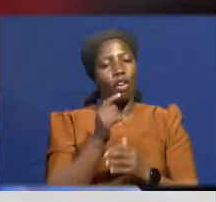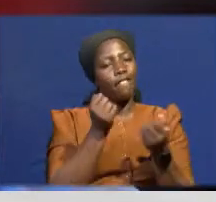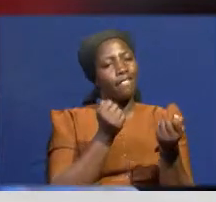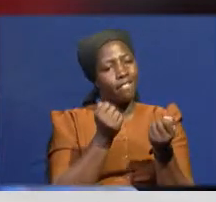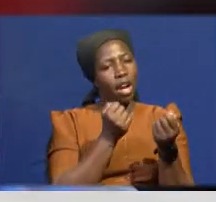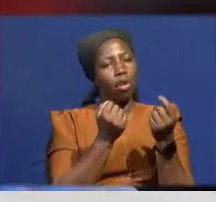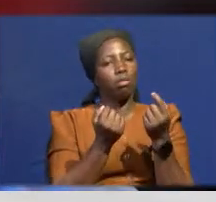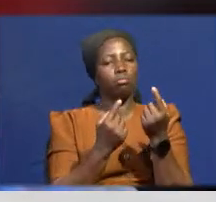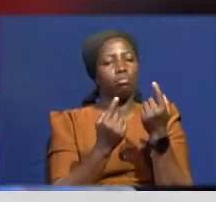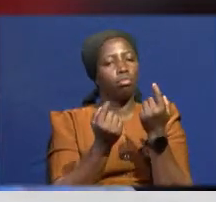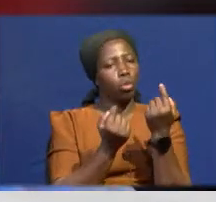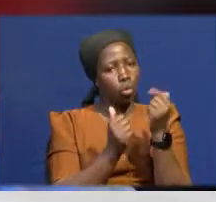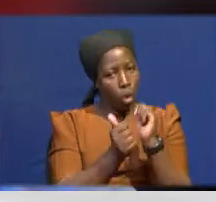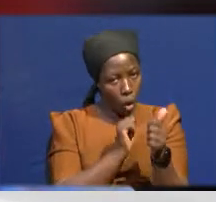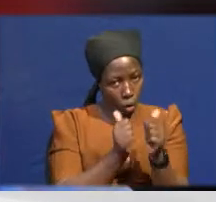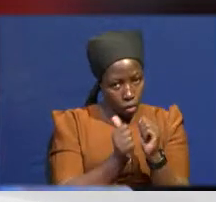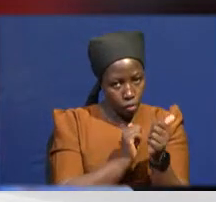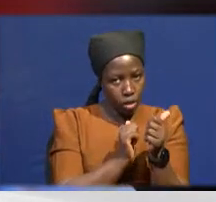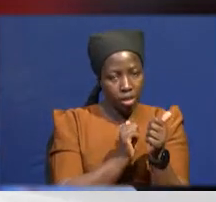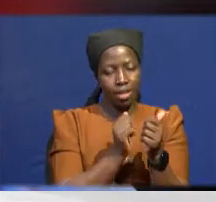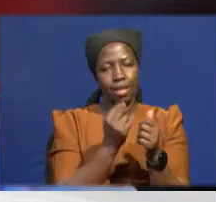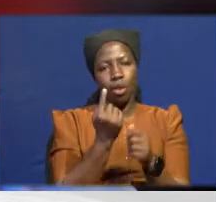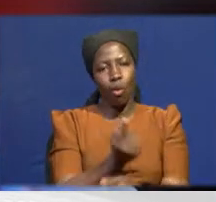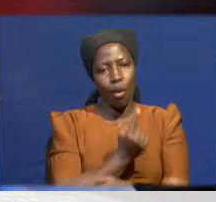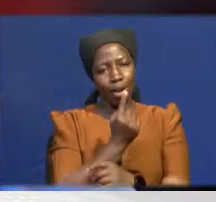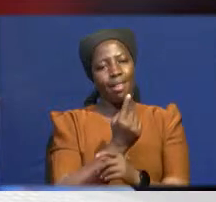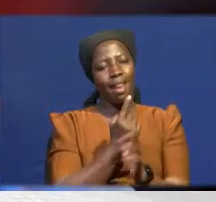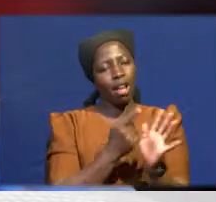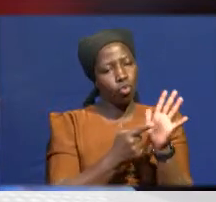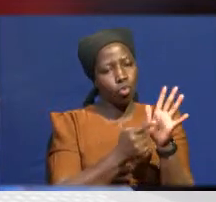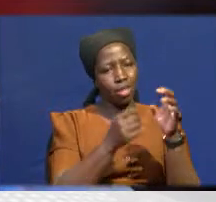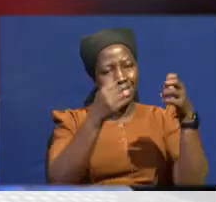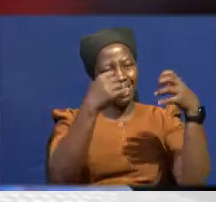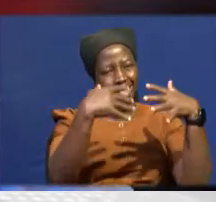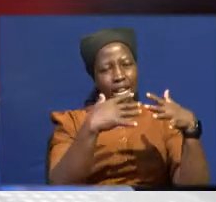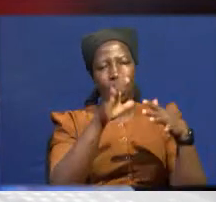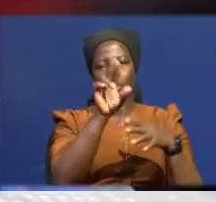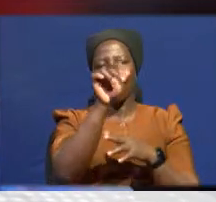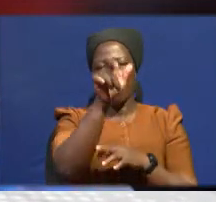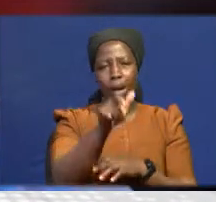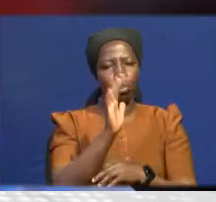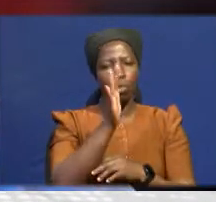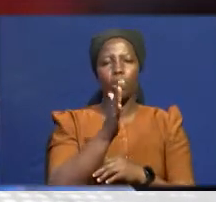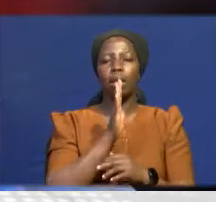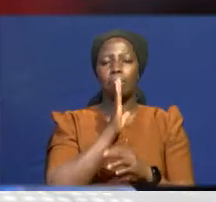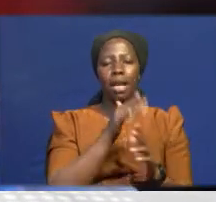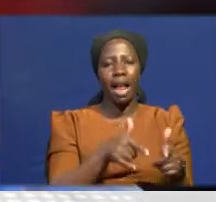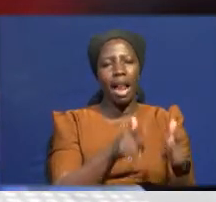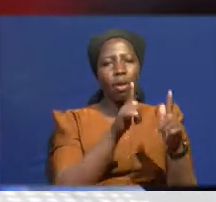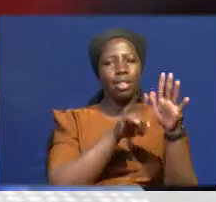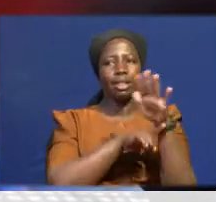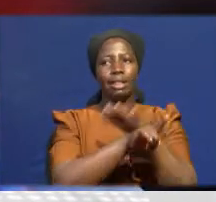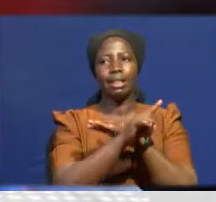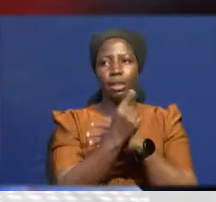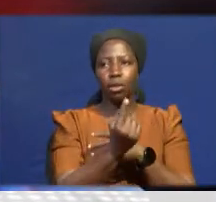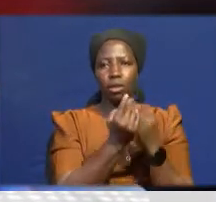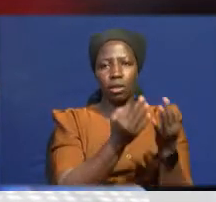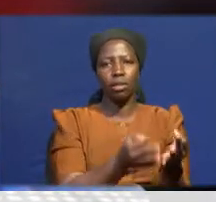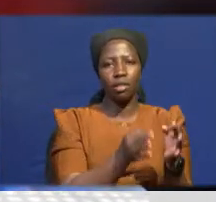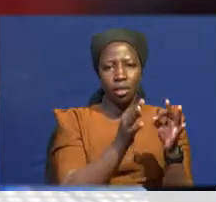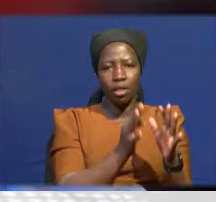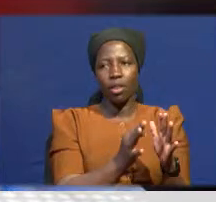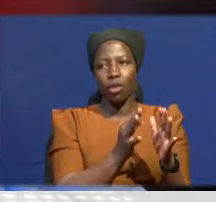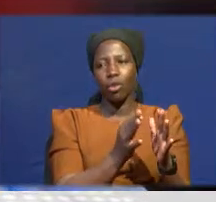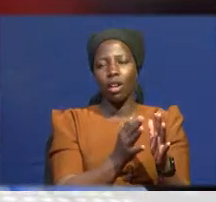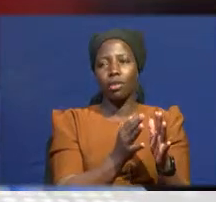car only are clearly mapped out. And nobody, and I say nobody, would be allowed in, probably only officials,